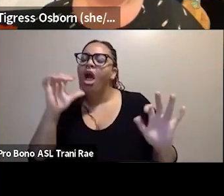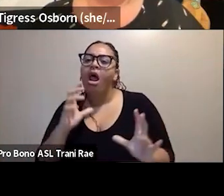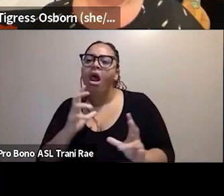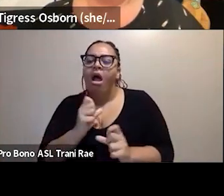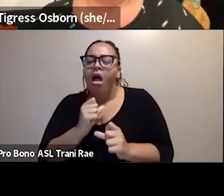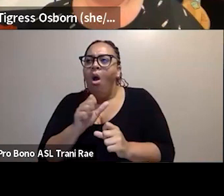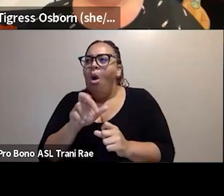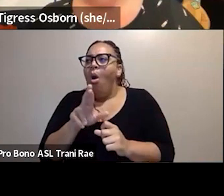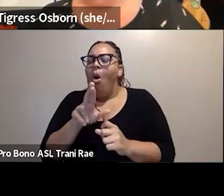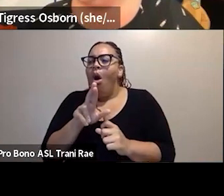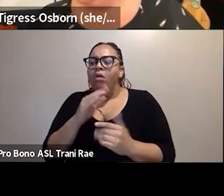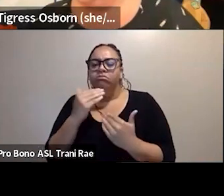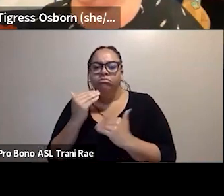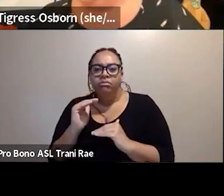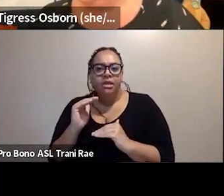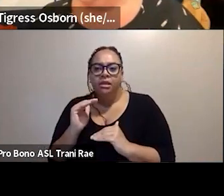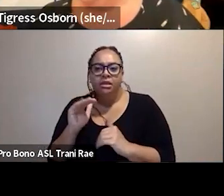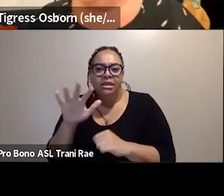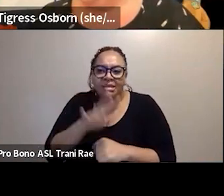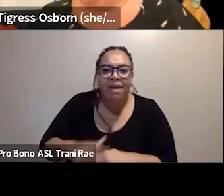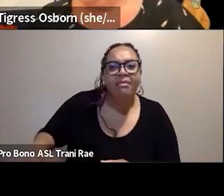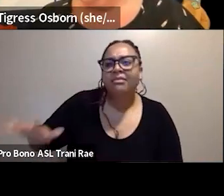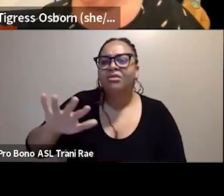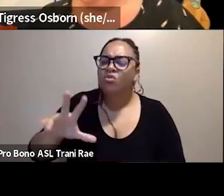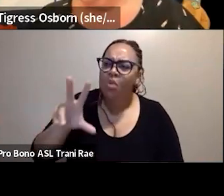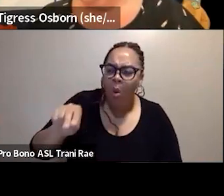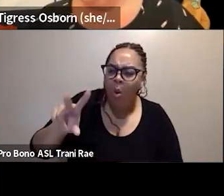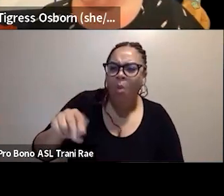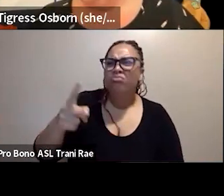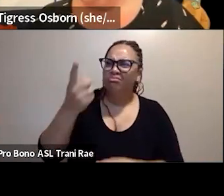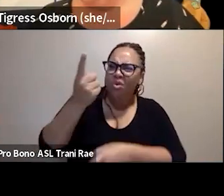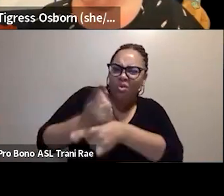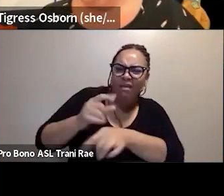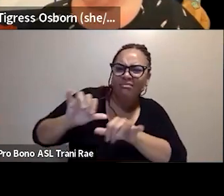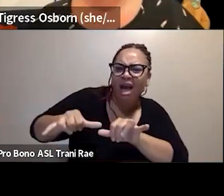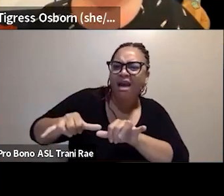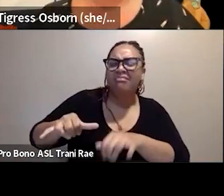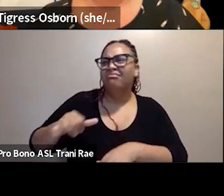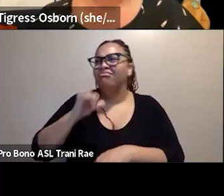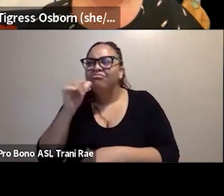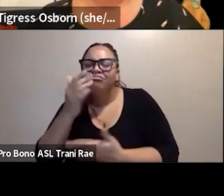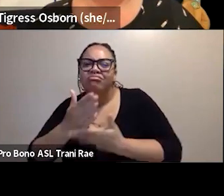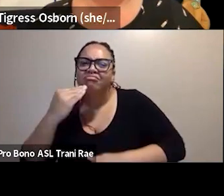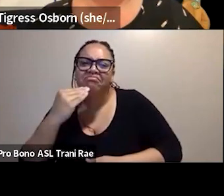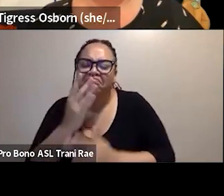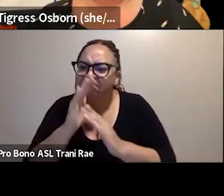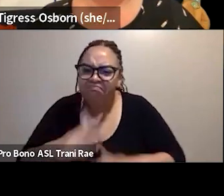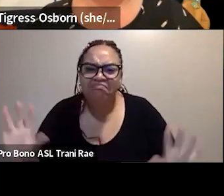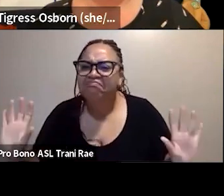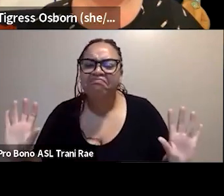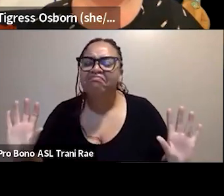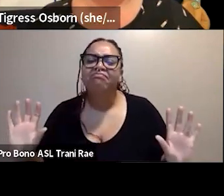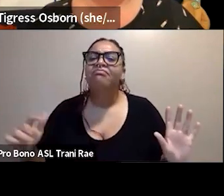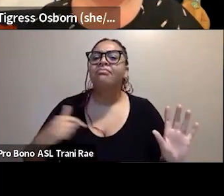cut like meat into the correct sizes for freezing and eating. I sing the self that hugs and is